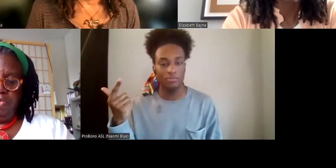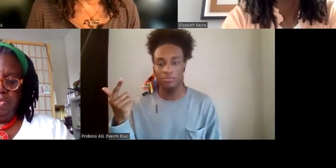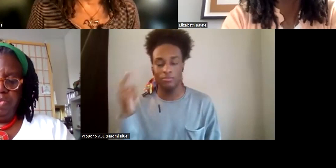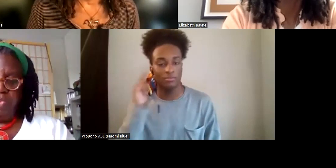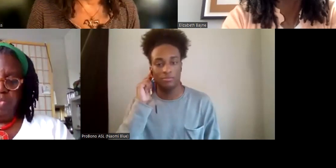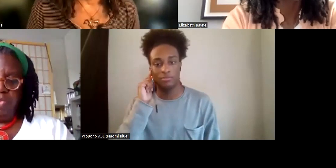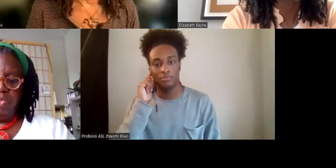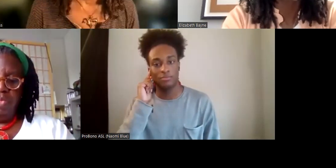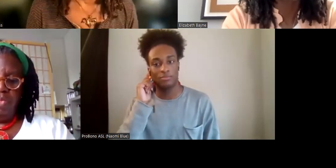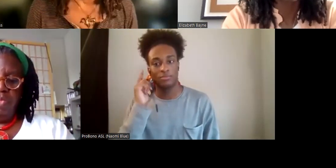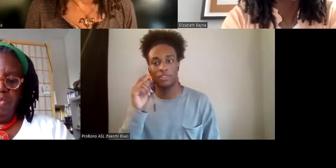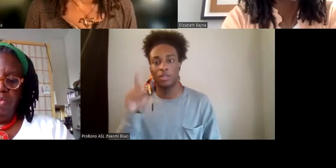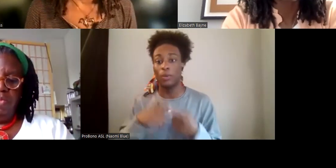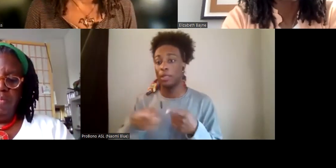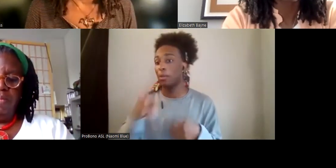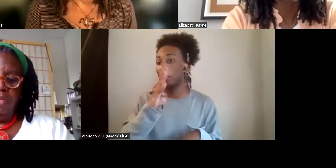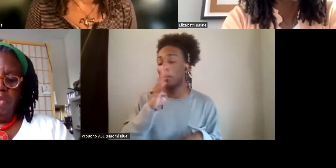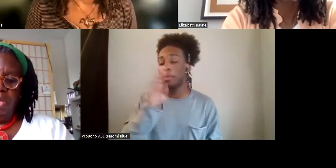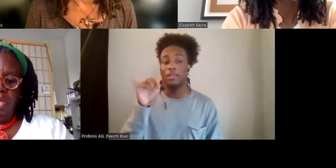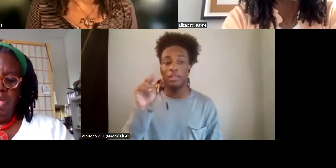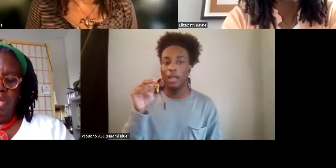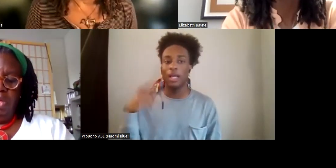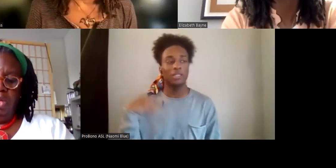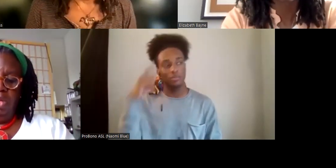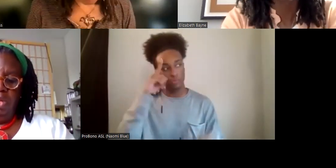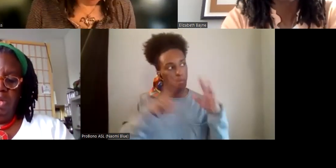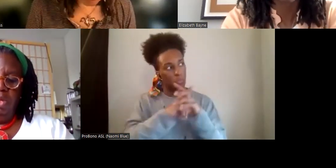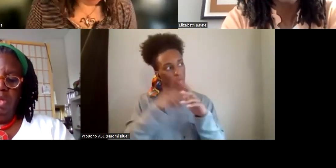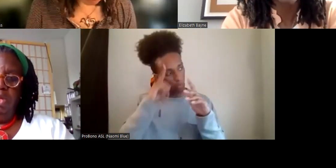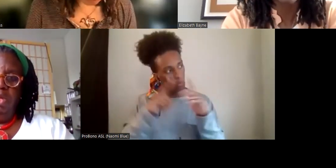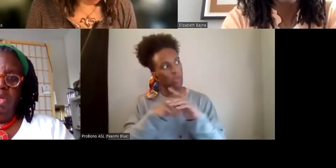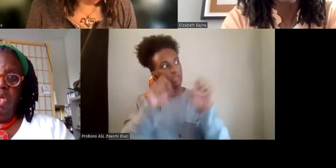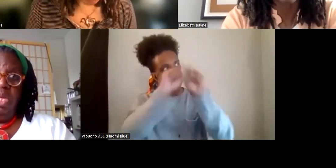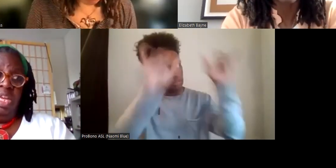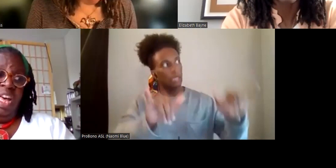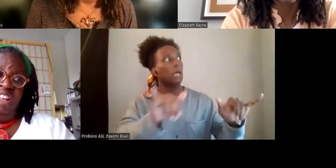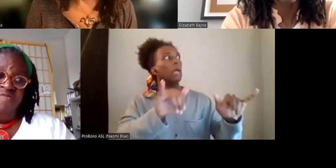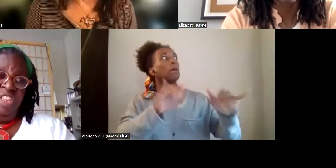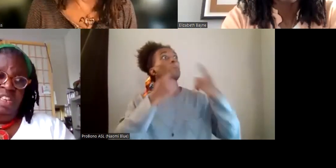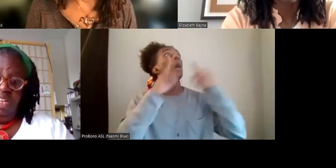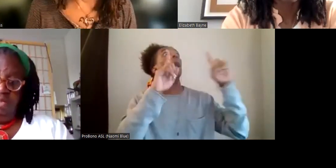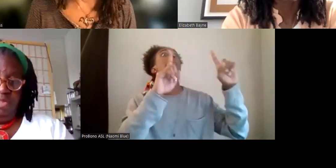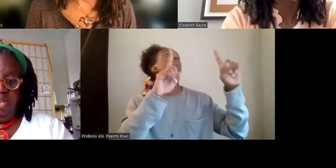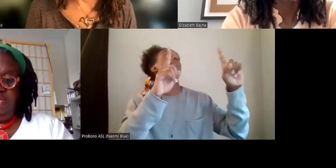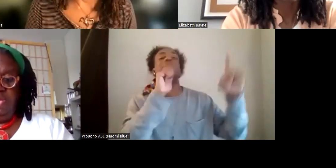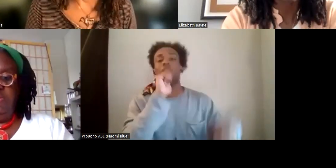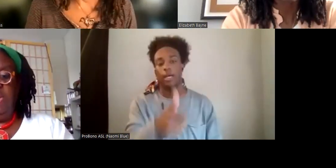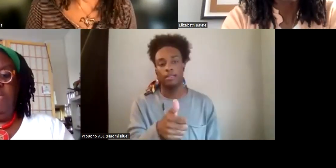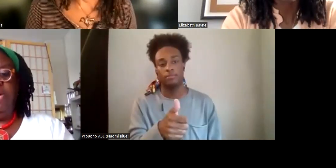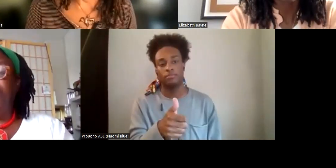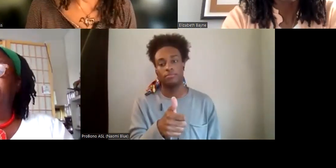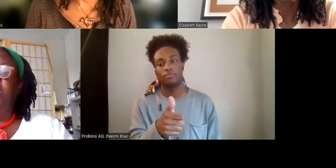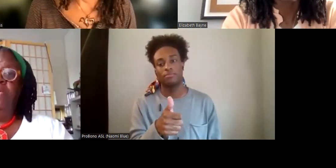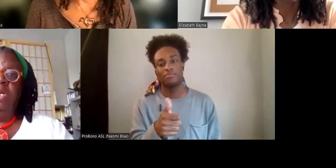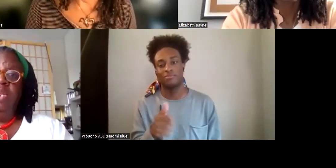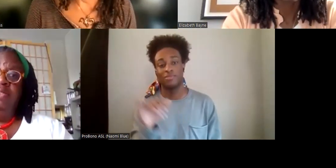That's all I could think of when you were speaking, Jan, was, that system doesn't really work. Yeah, it is